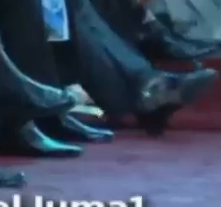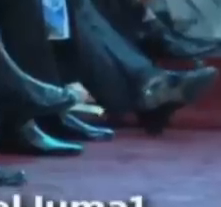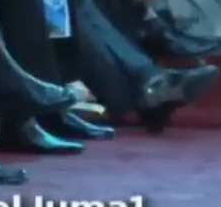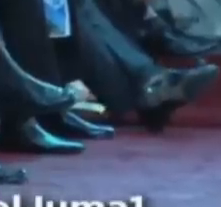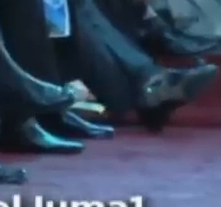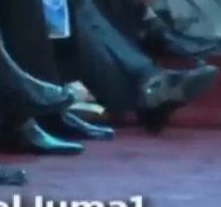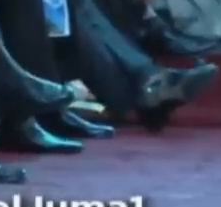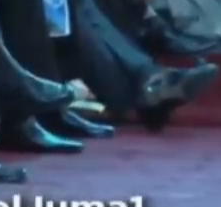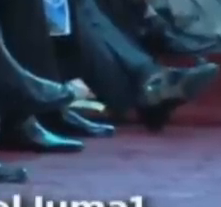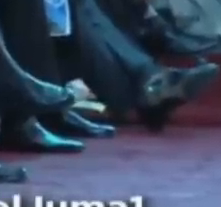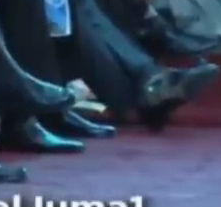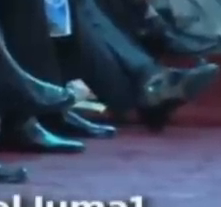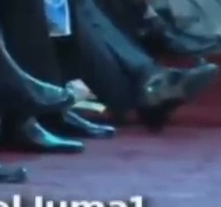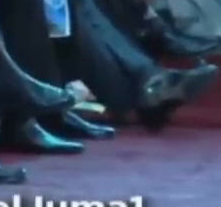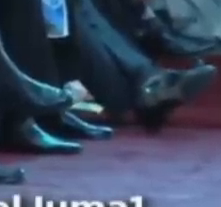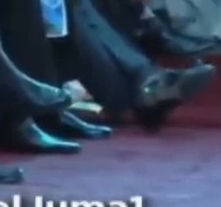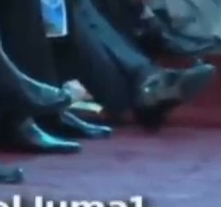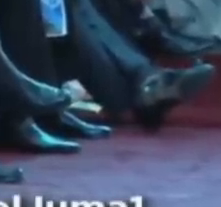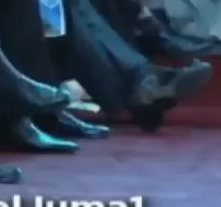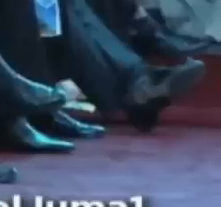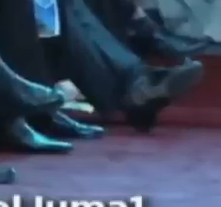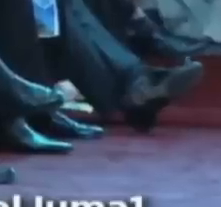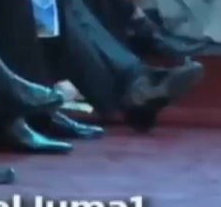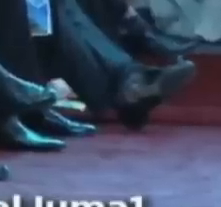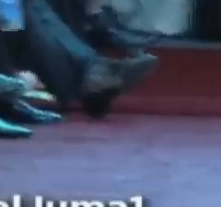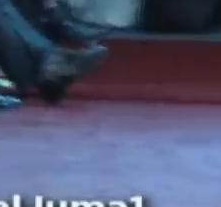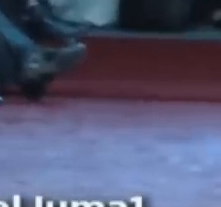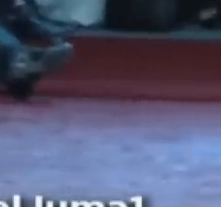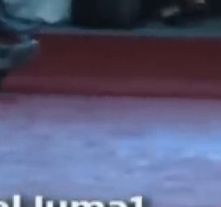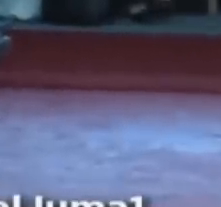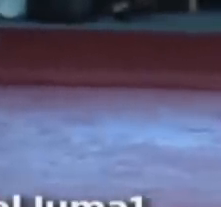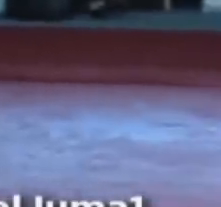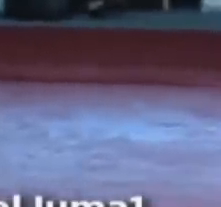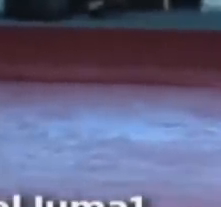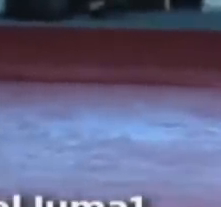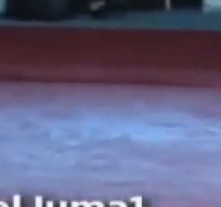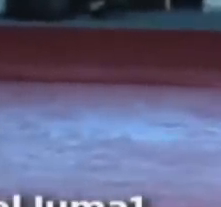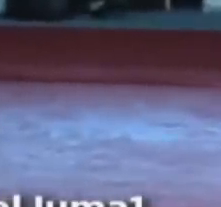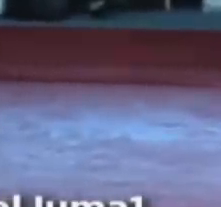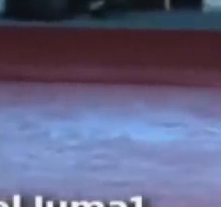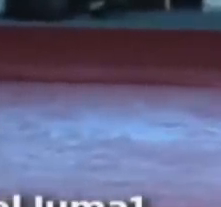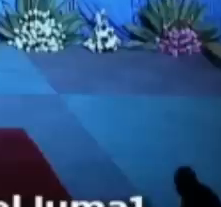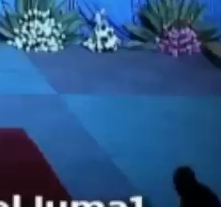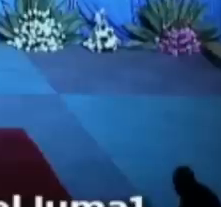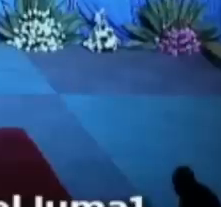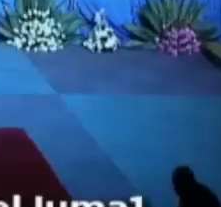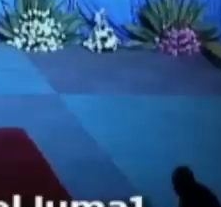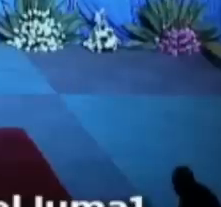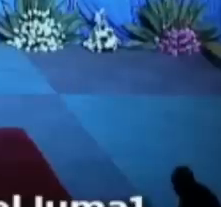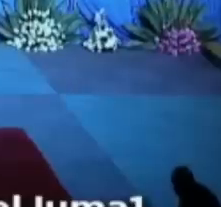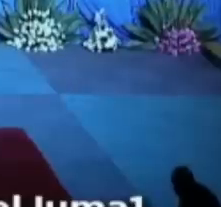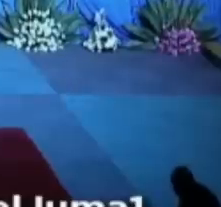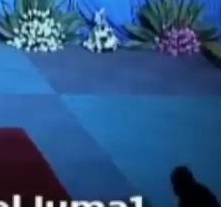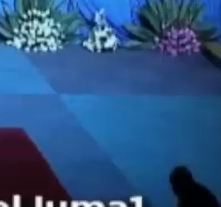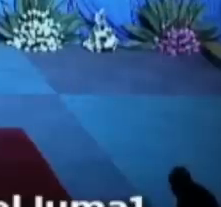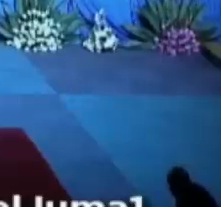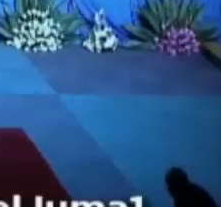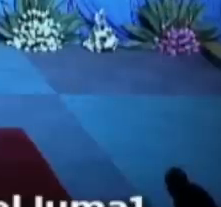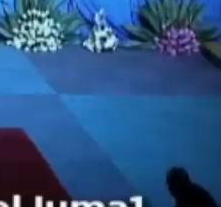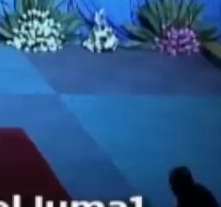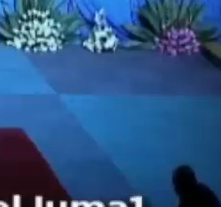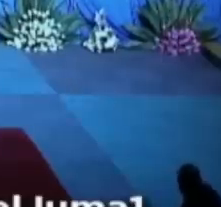Mbuvi Sonko, governor of the great city of Nairobi, to make his welcoming remarks. Sonko's biggest